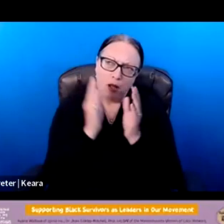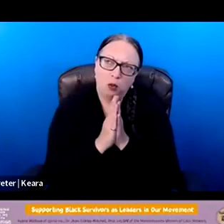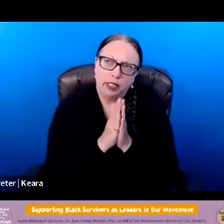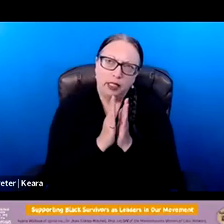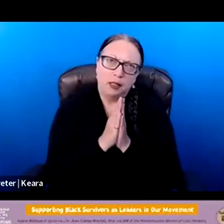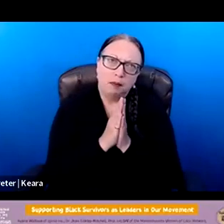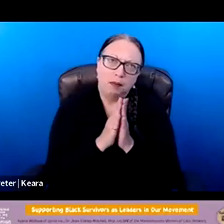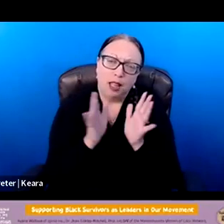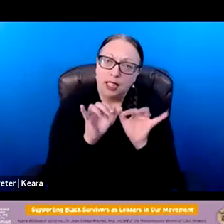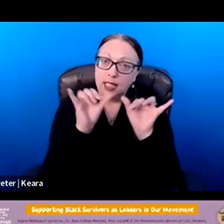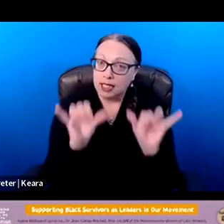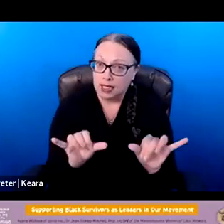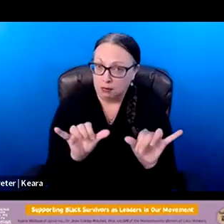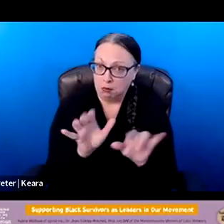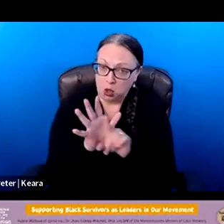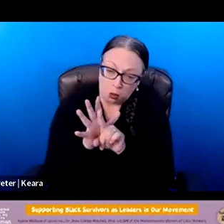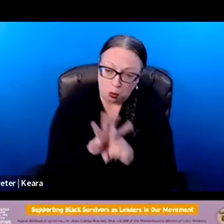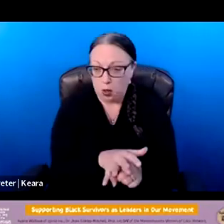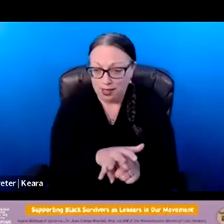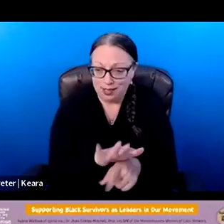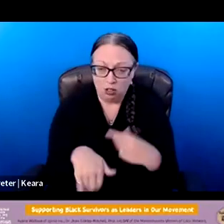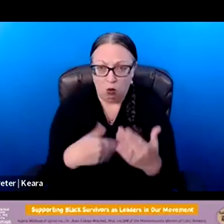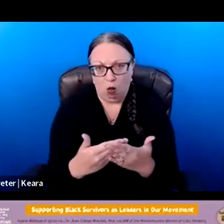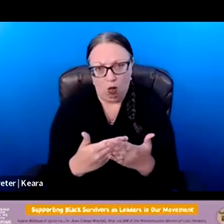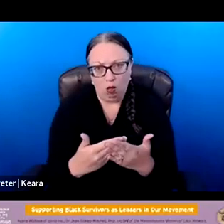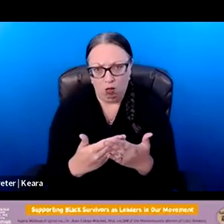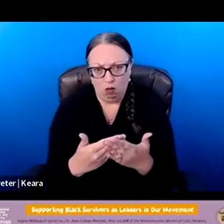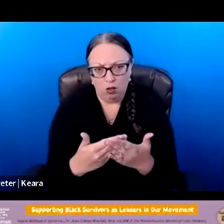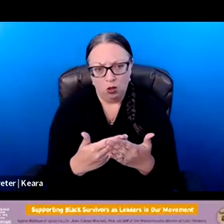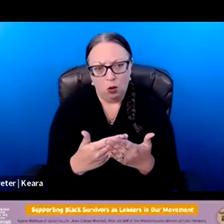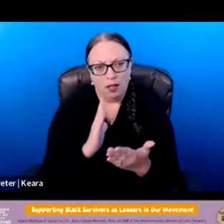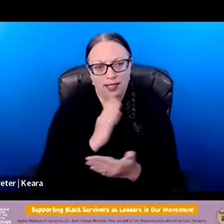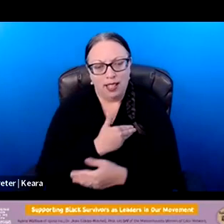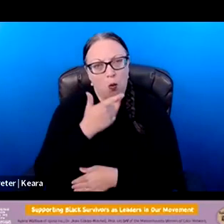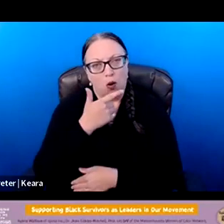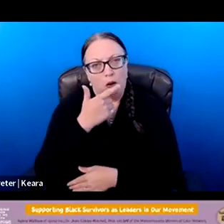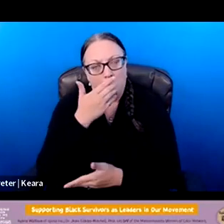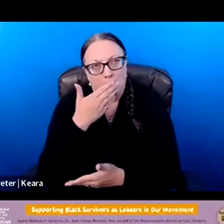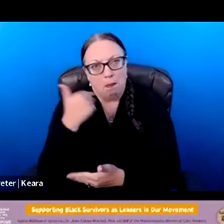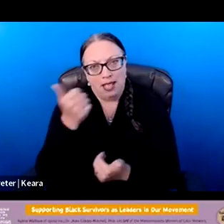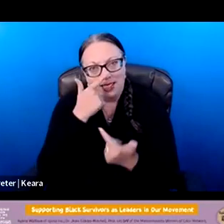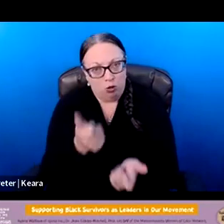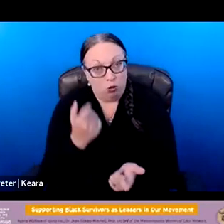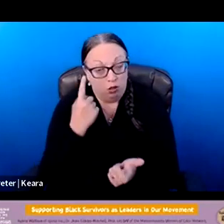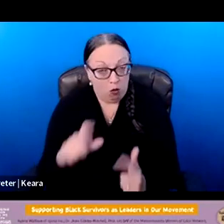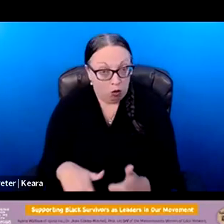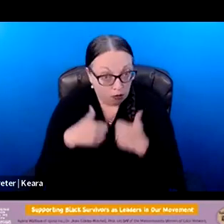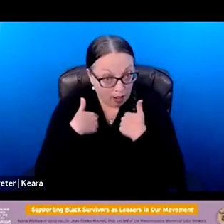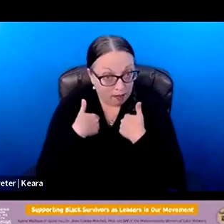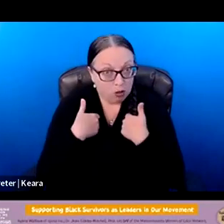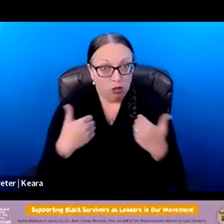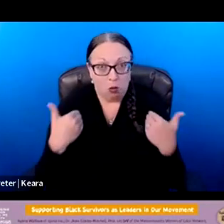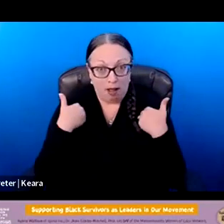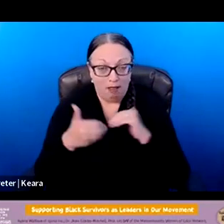the system oppresses us all. So it's in our best interest for survival to have